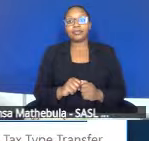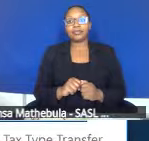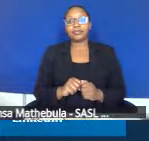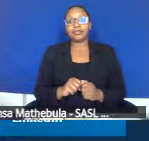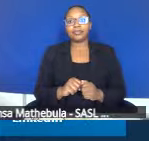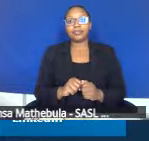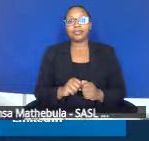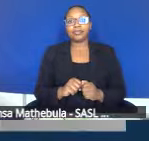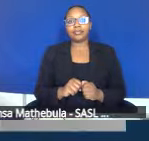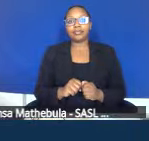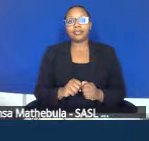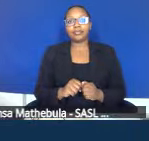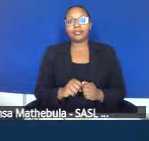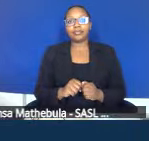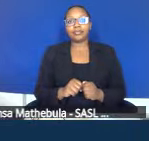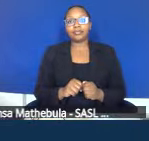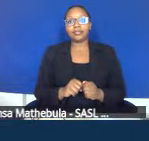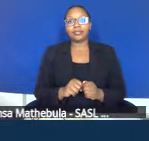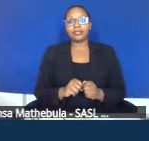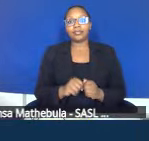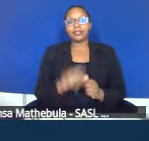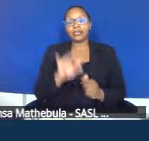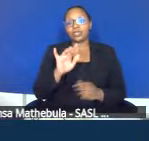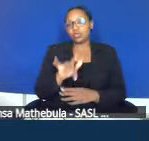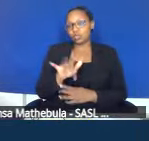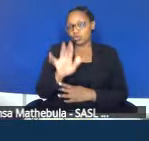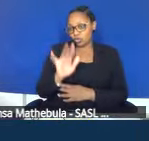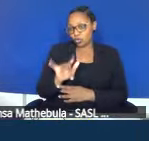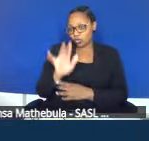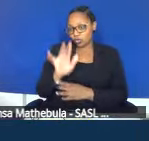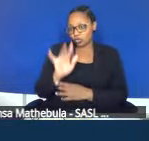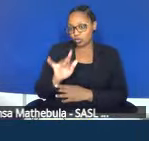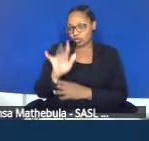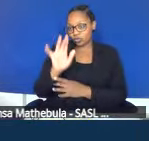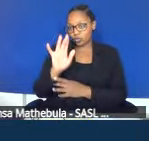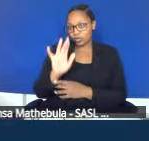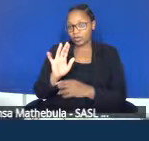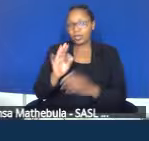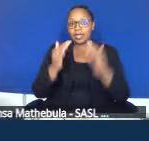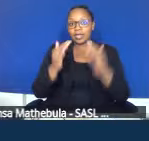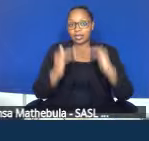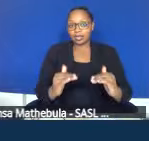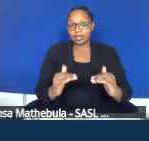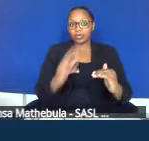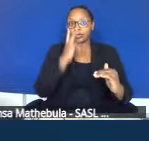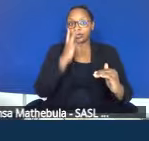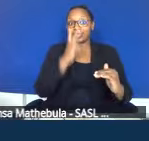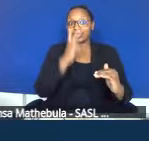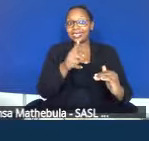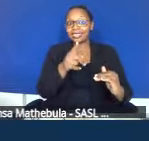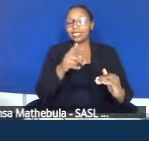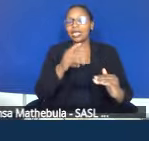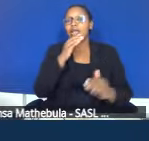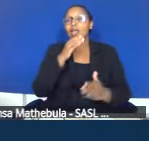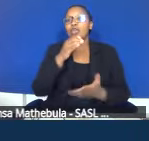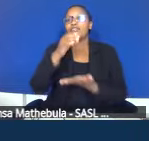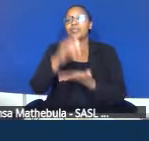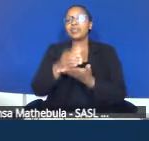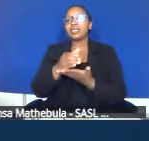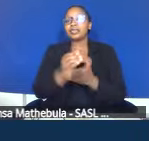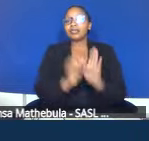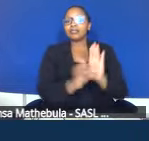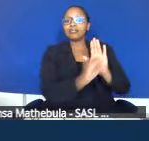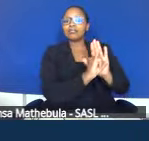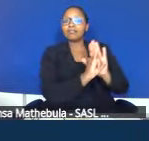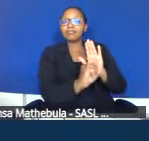we scroll down. Then you see the confirmation of diagnosis of disability